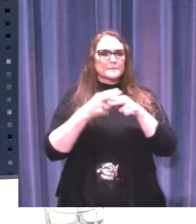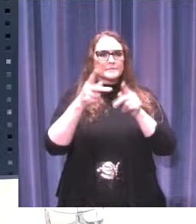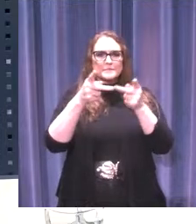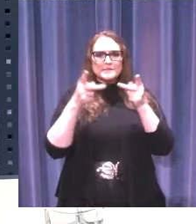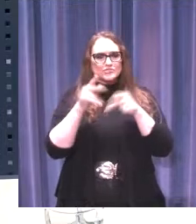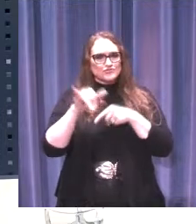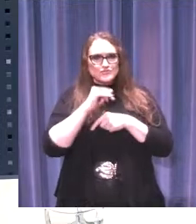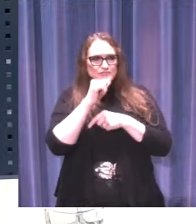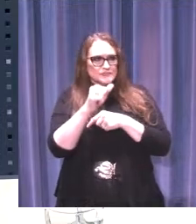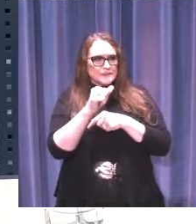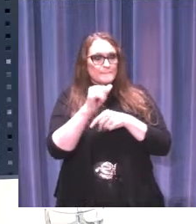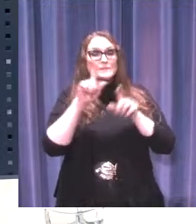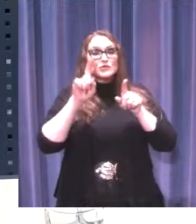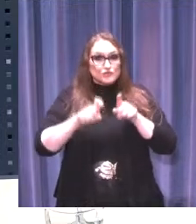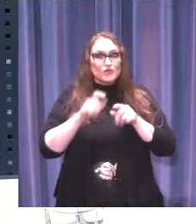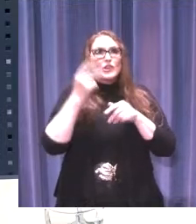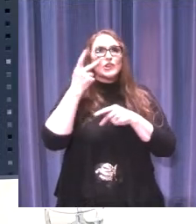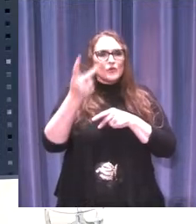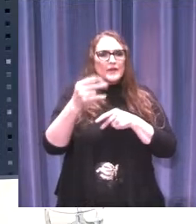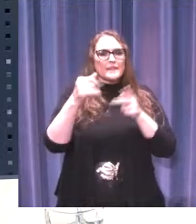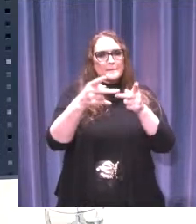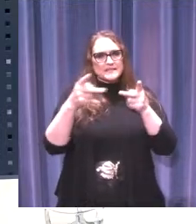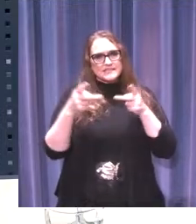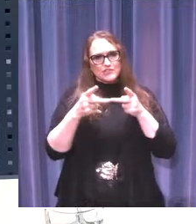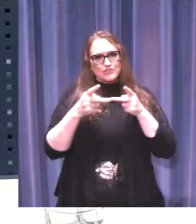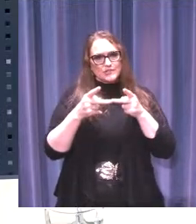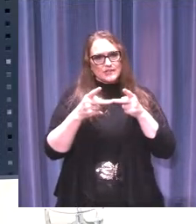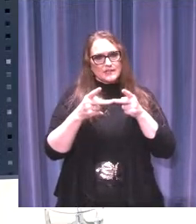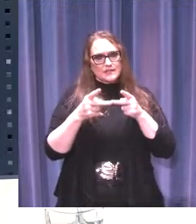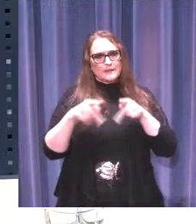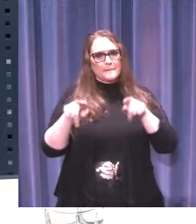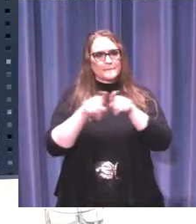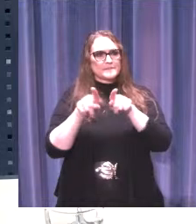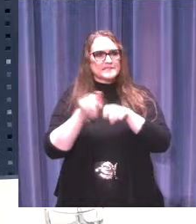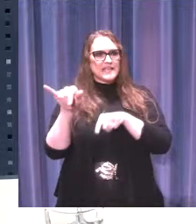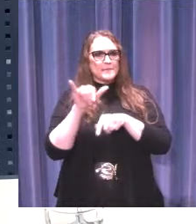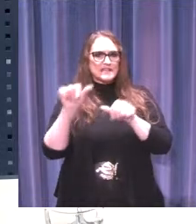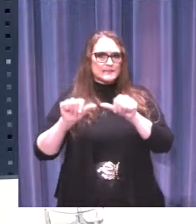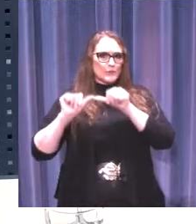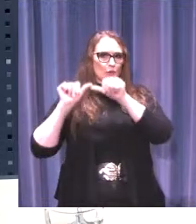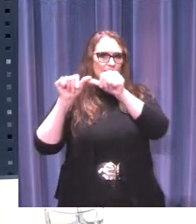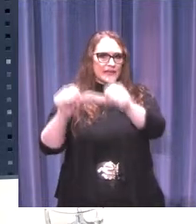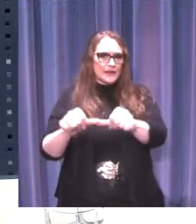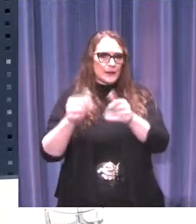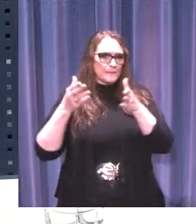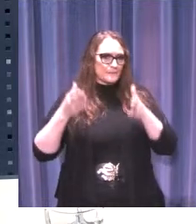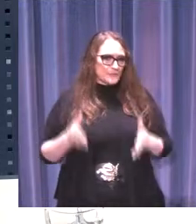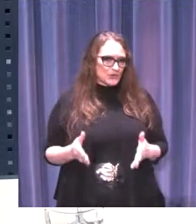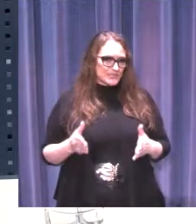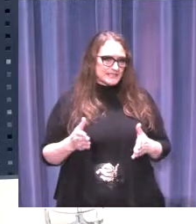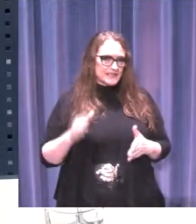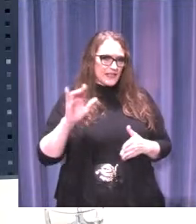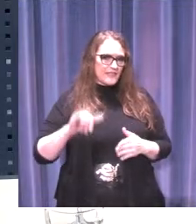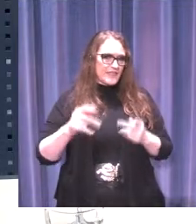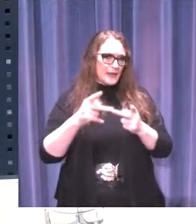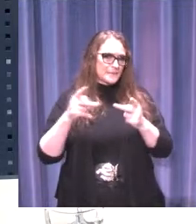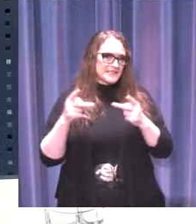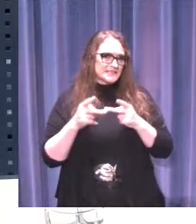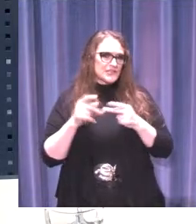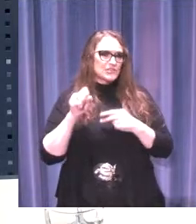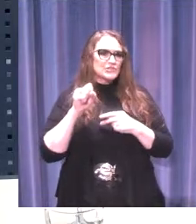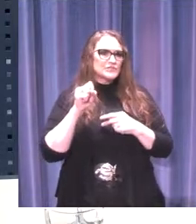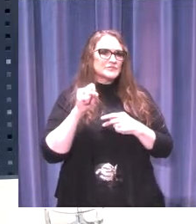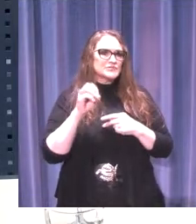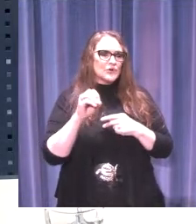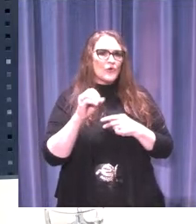at the position just at the same as the permanent person in that position, so as